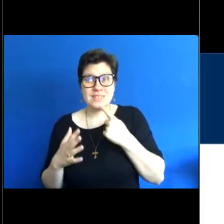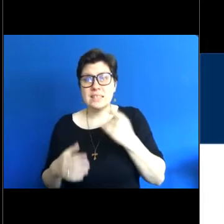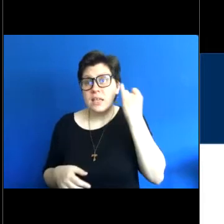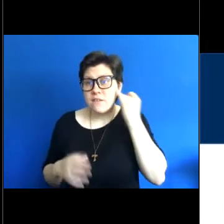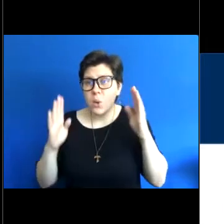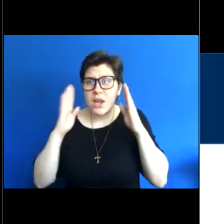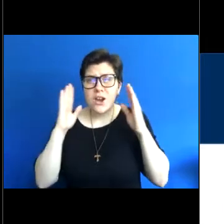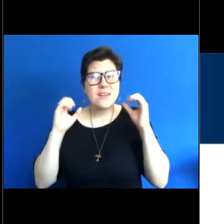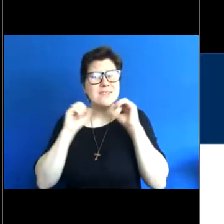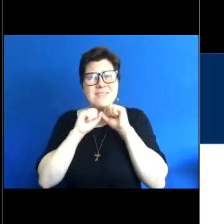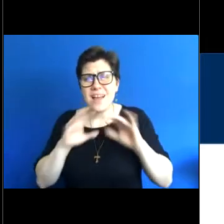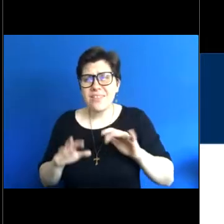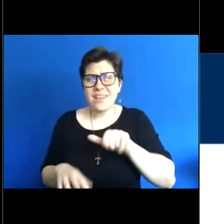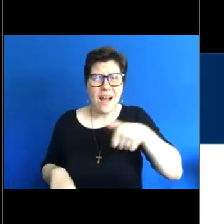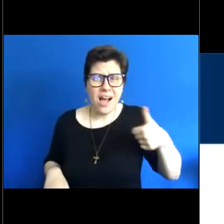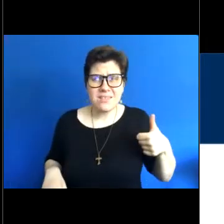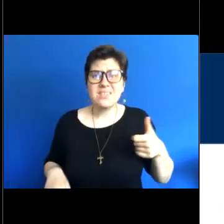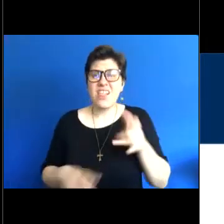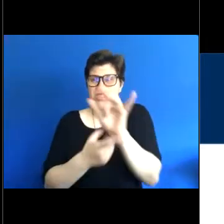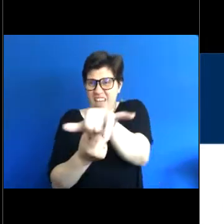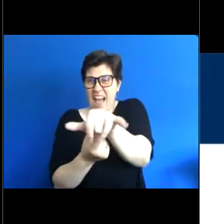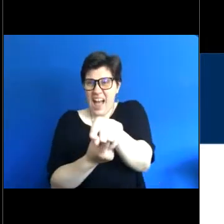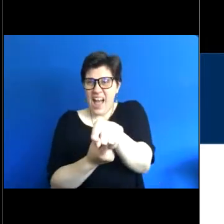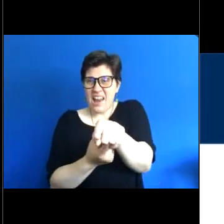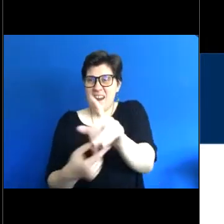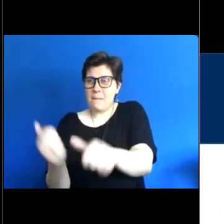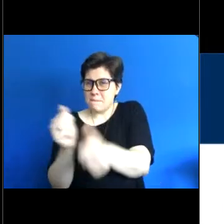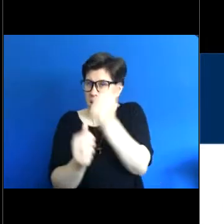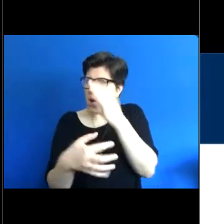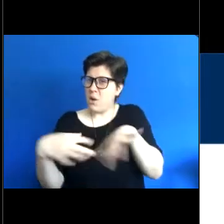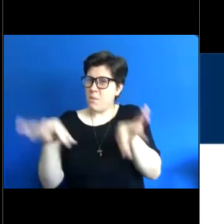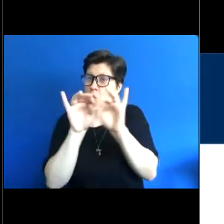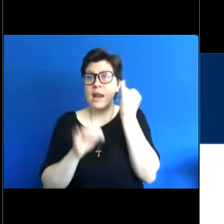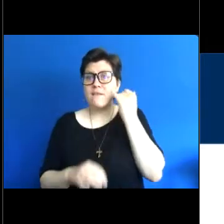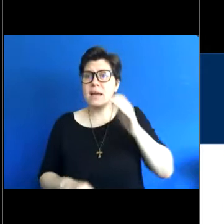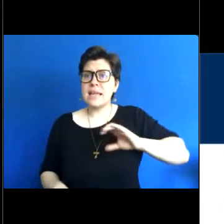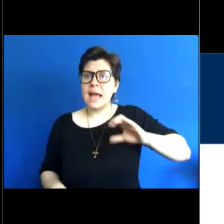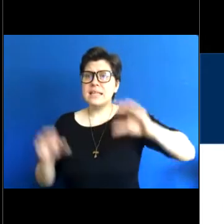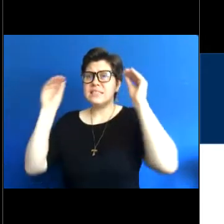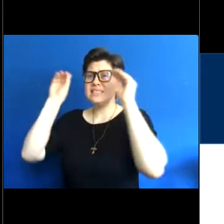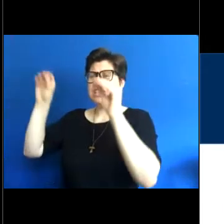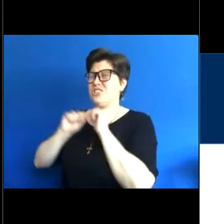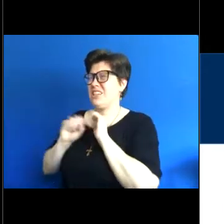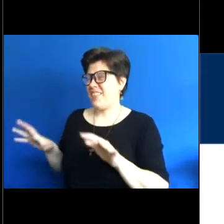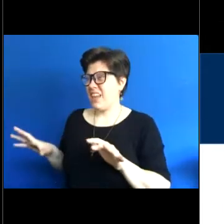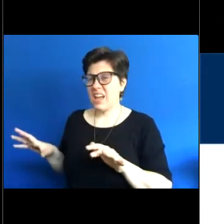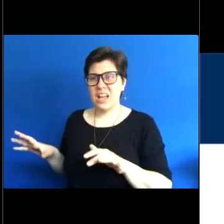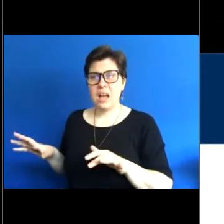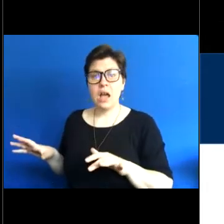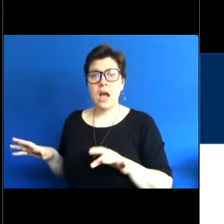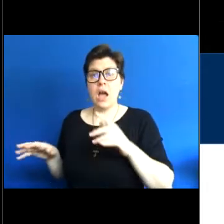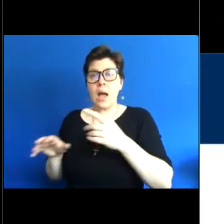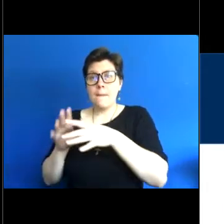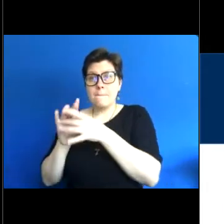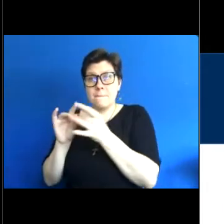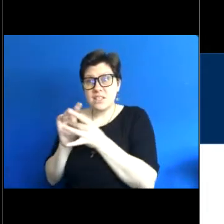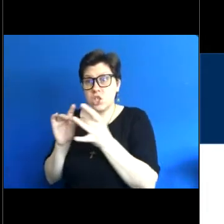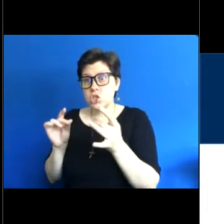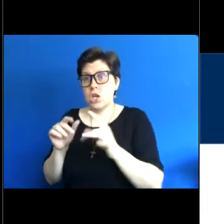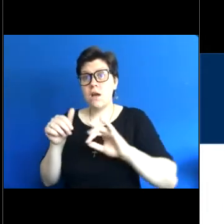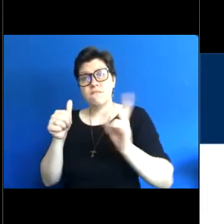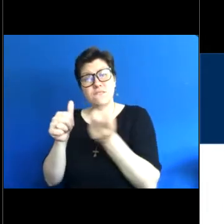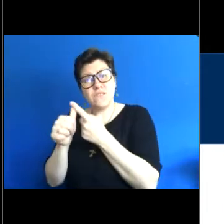we need to hear that. As catechists, if they get nothing else, message 1, 2, and 3 needs to be,